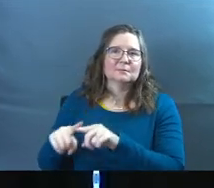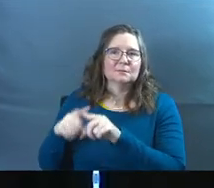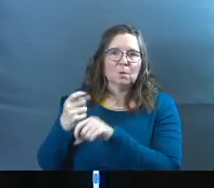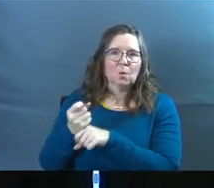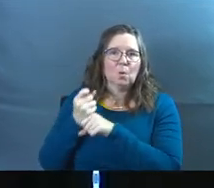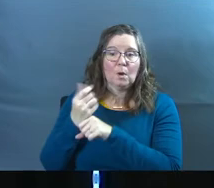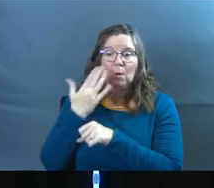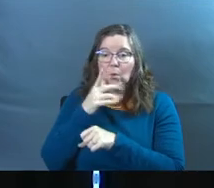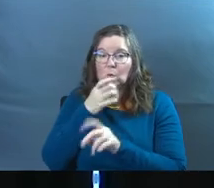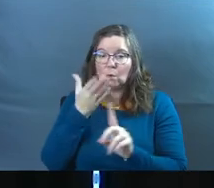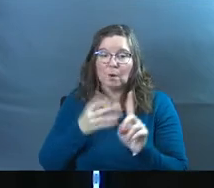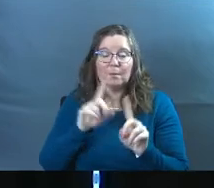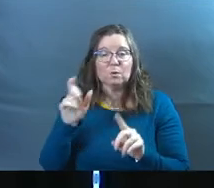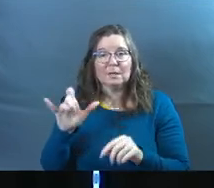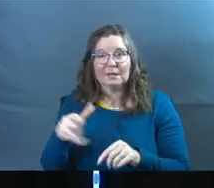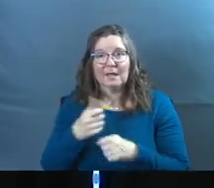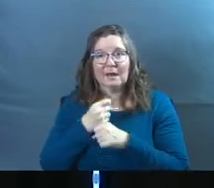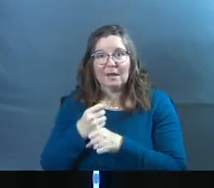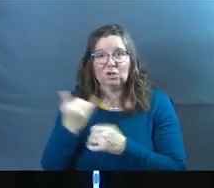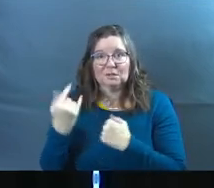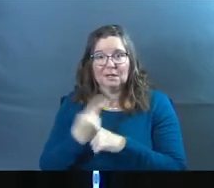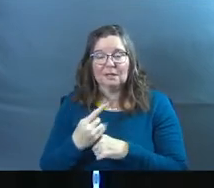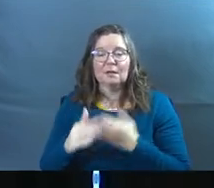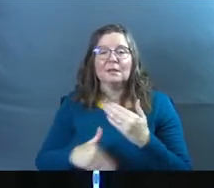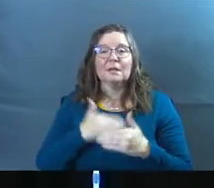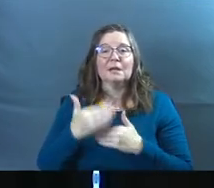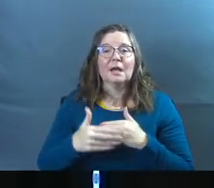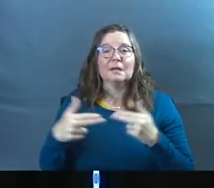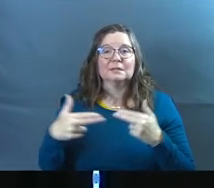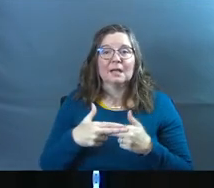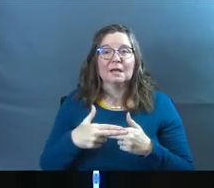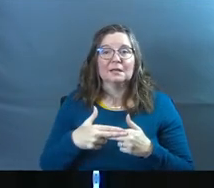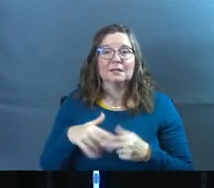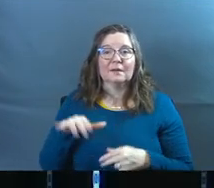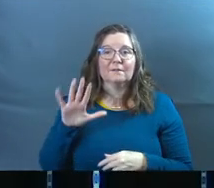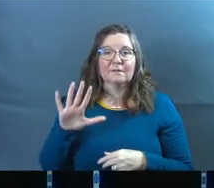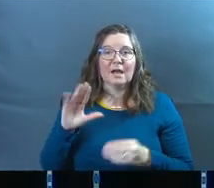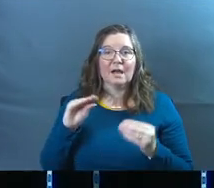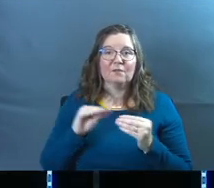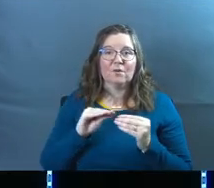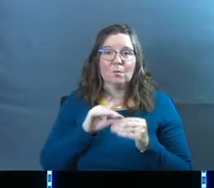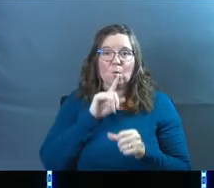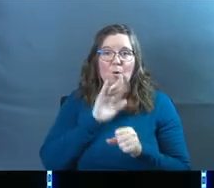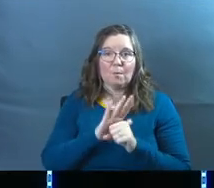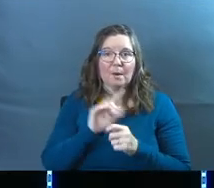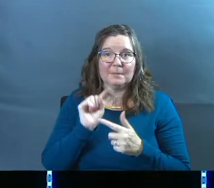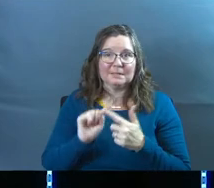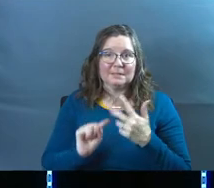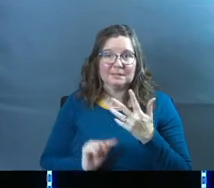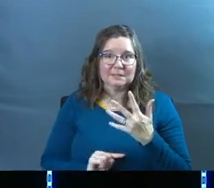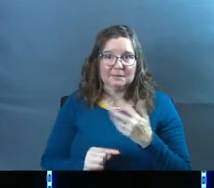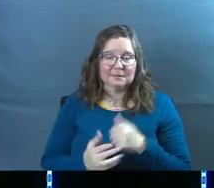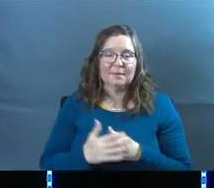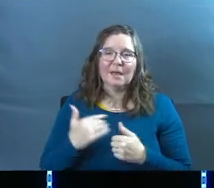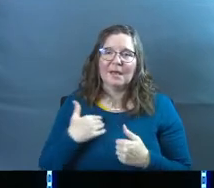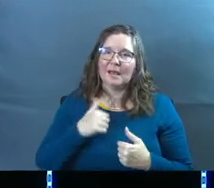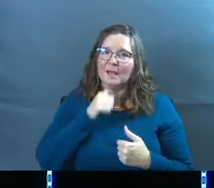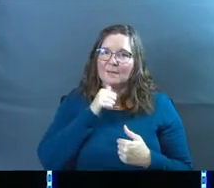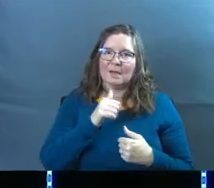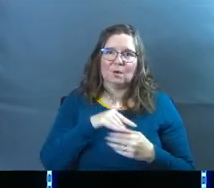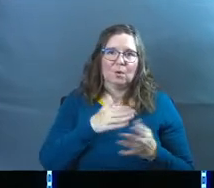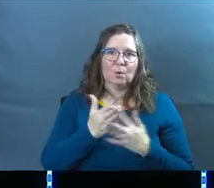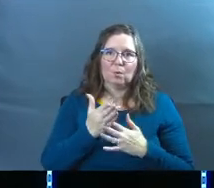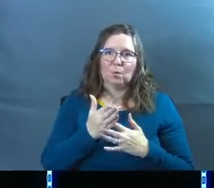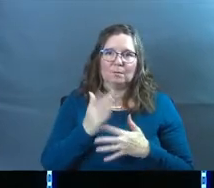to. I don't know who you are, but you needed that anchor today. The next slide is five more promises. And I'm not going